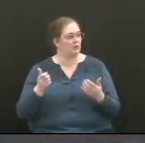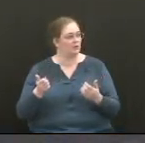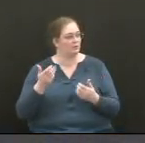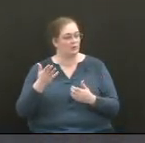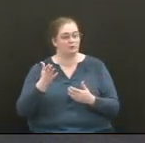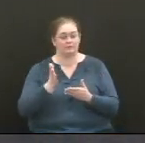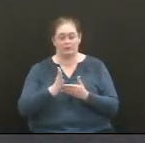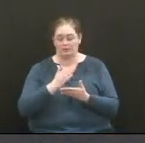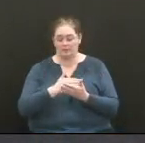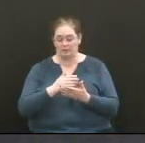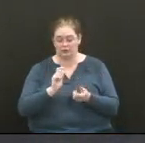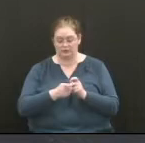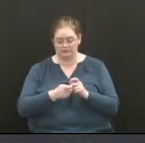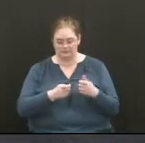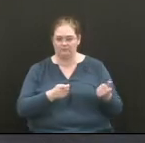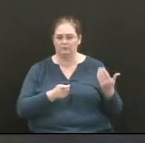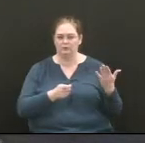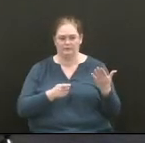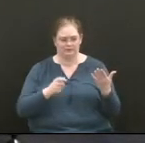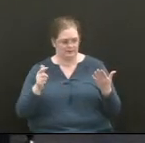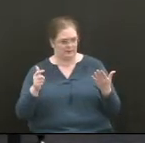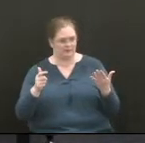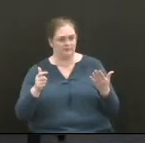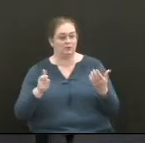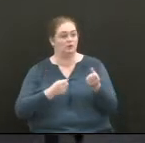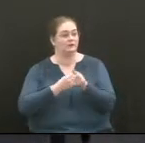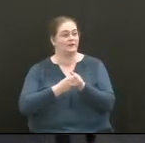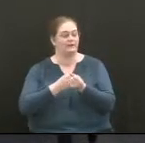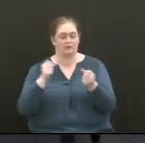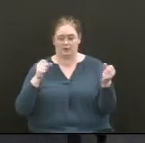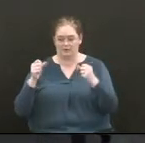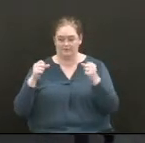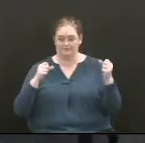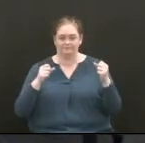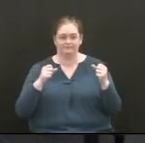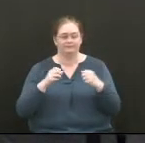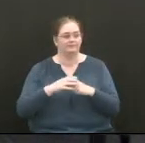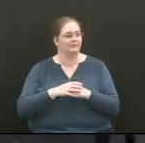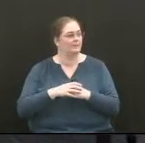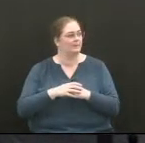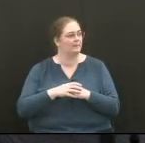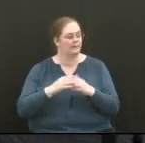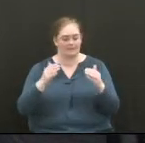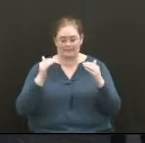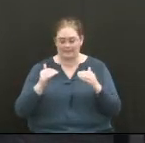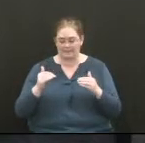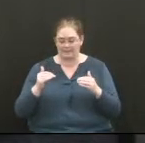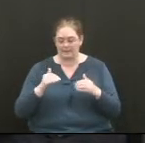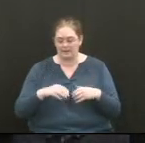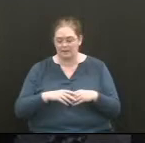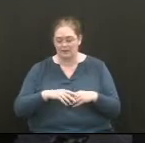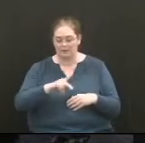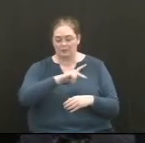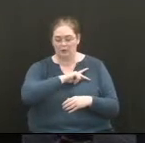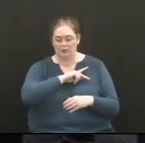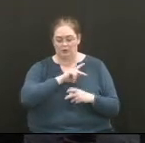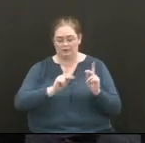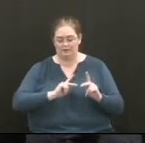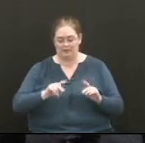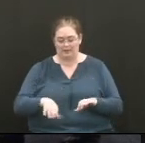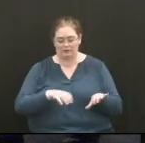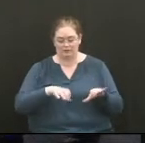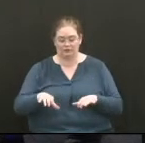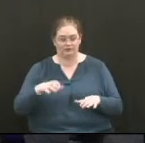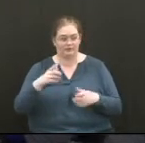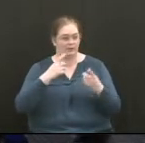budget adjustments? So moved. Second. All those in favor? Aye. Aye. Personnel actions. Are there